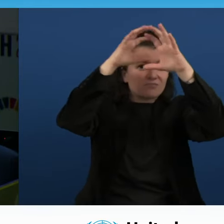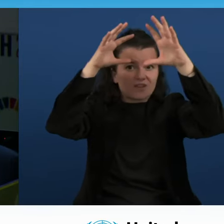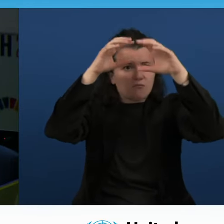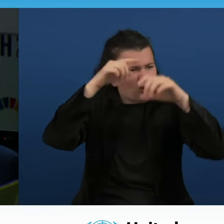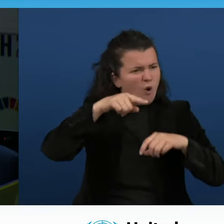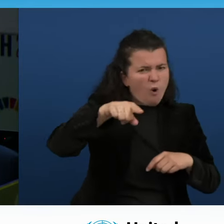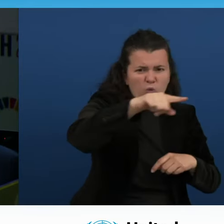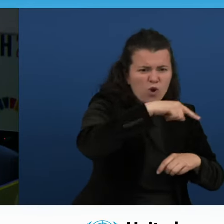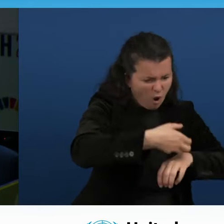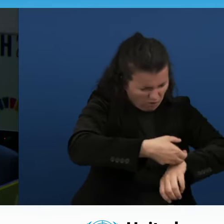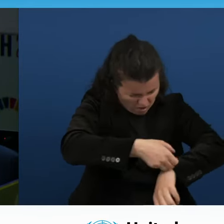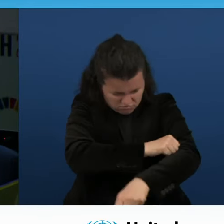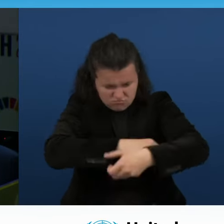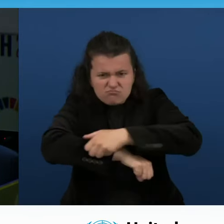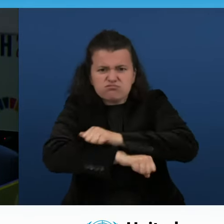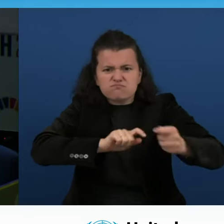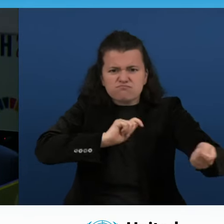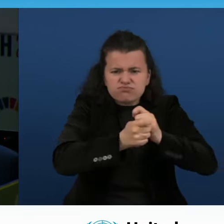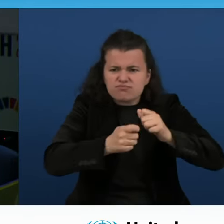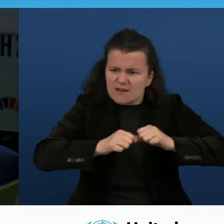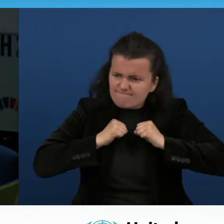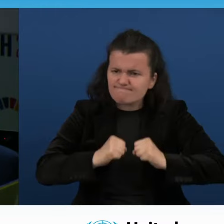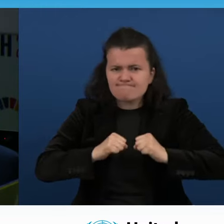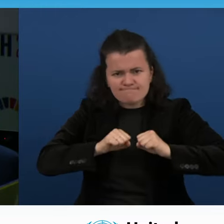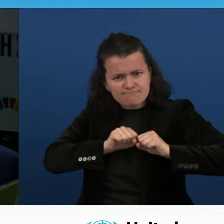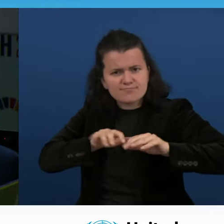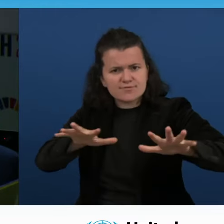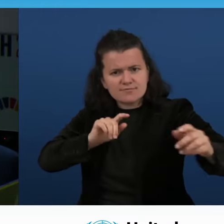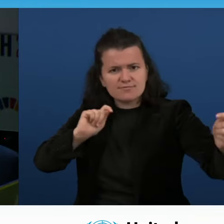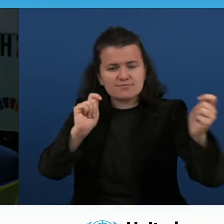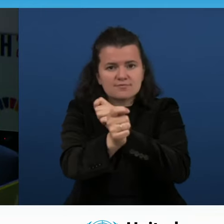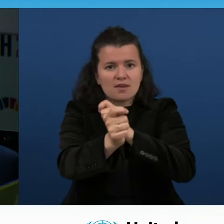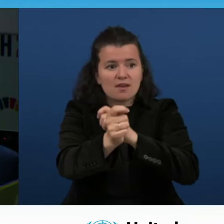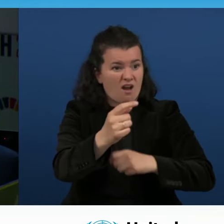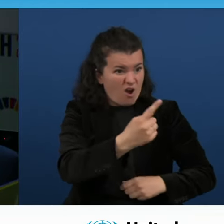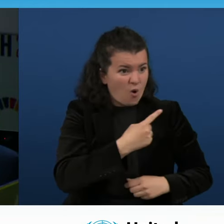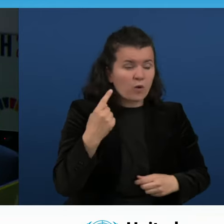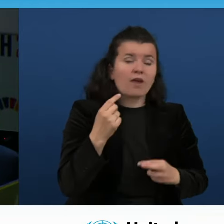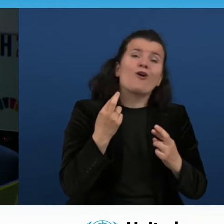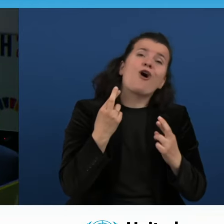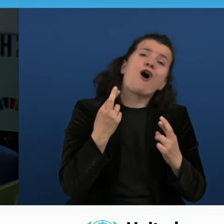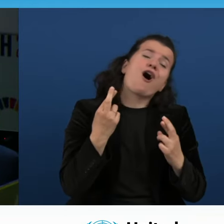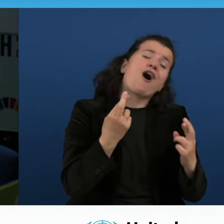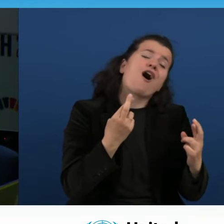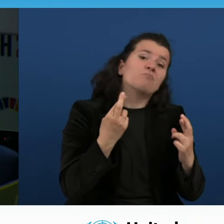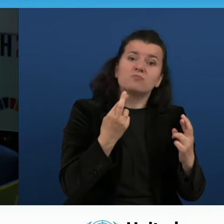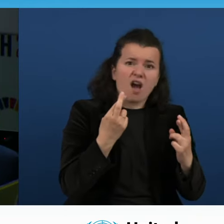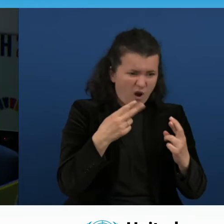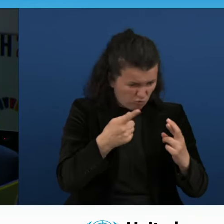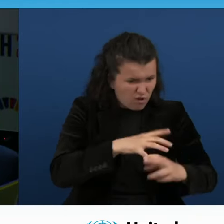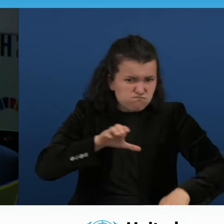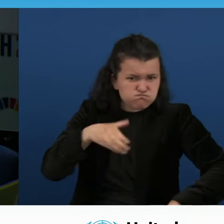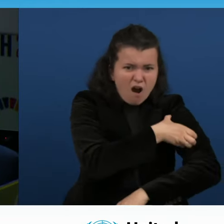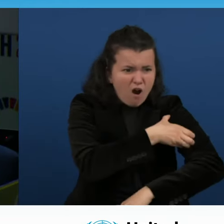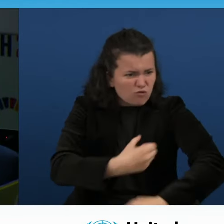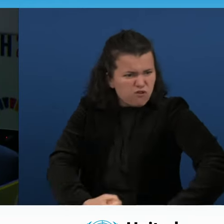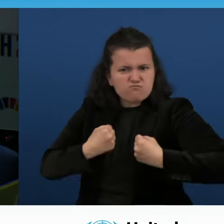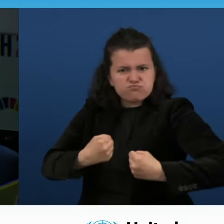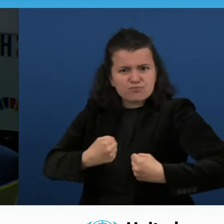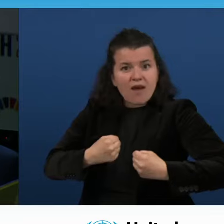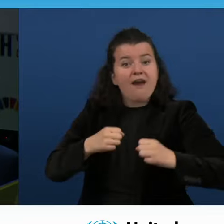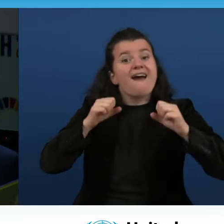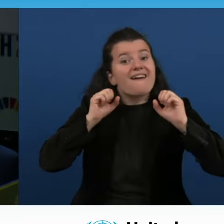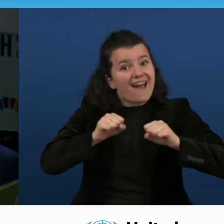hopeful, but we together are powerful. So with each step that we take, we're not just shaping a better world, we're actually building